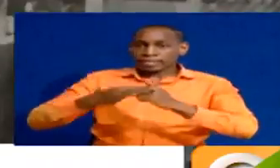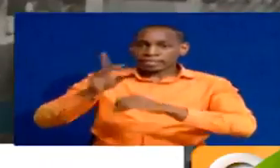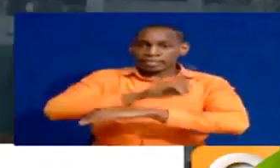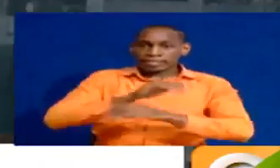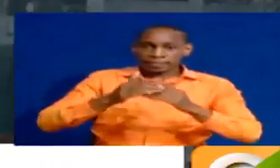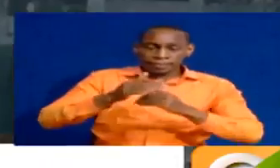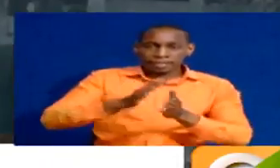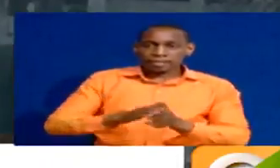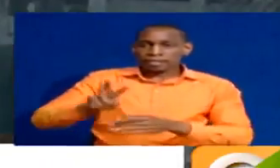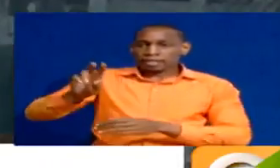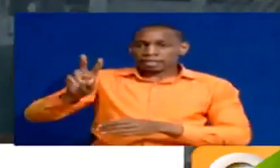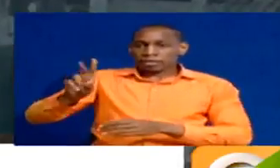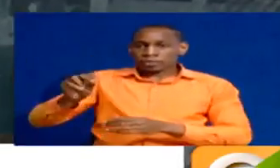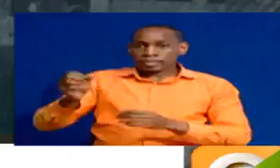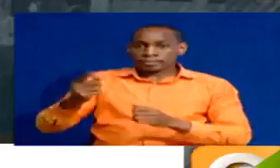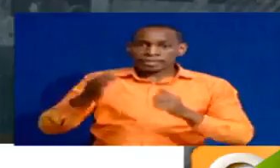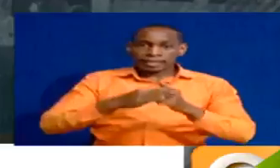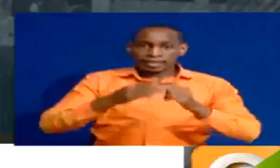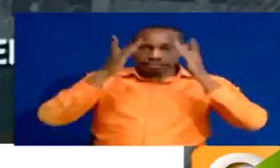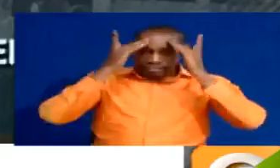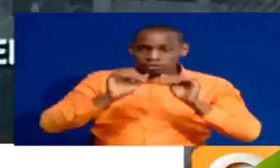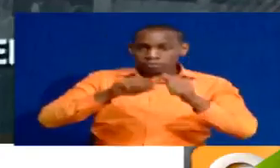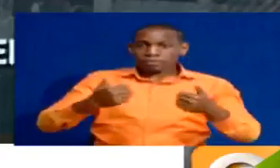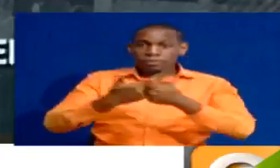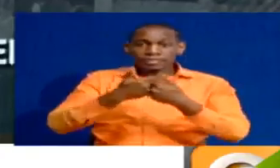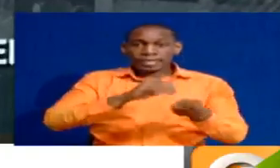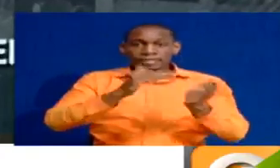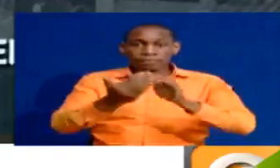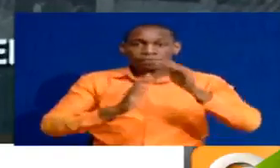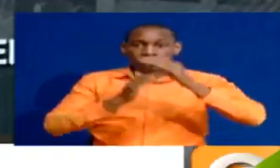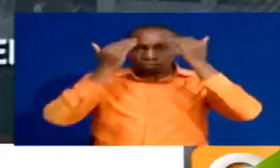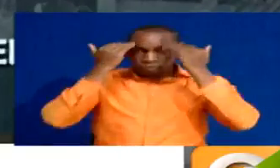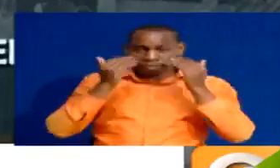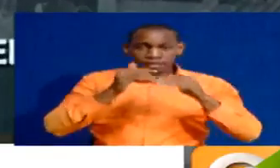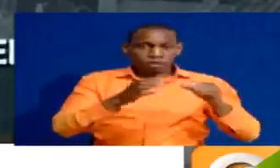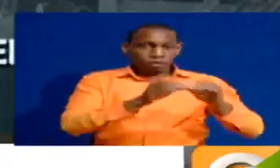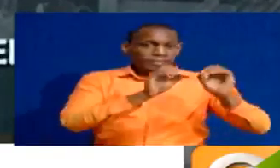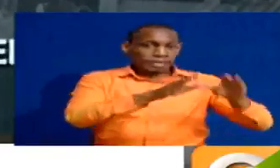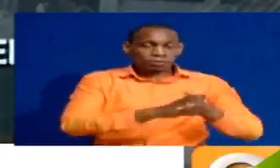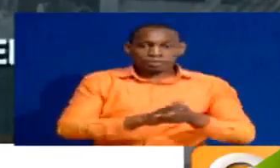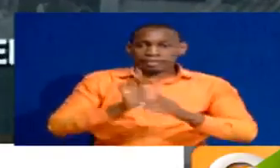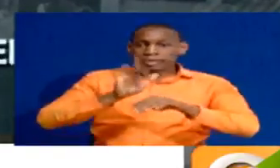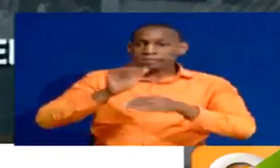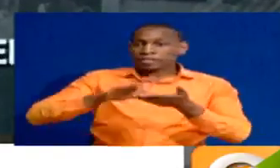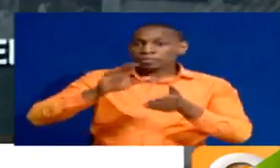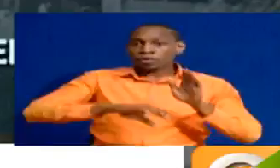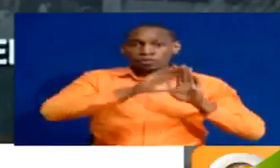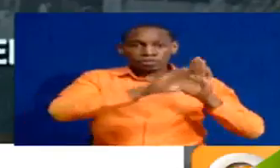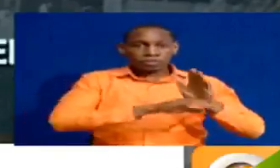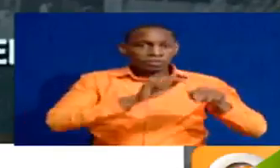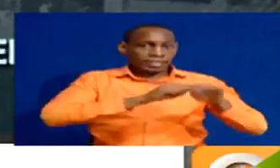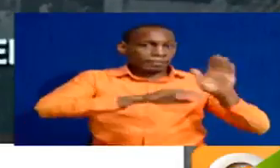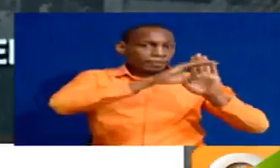the 20th August verdict likely to be contested at the Supreme Court by the losing team, further delaying the Constitution